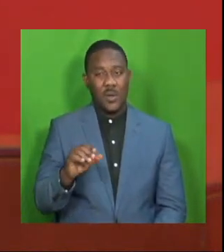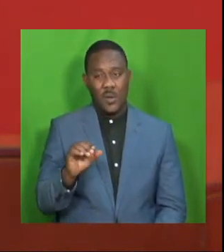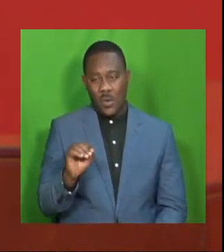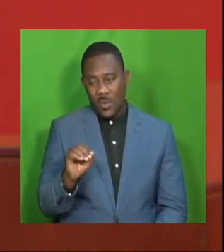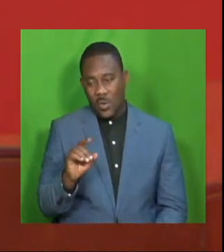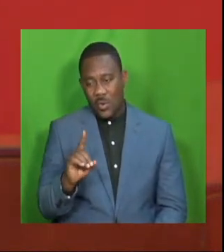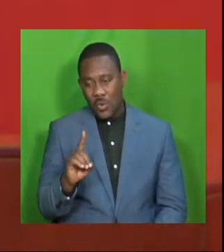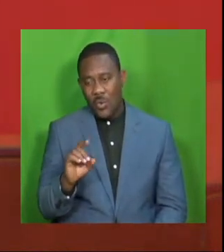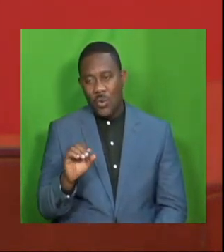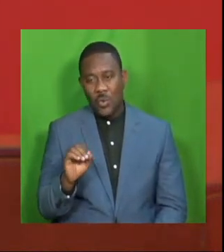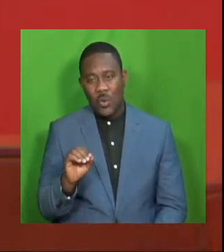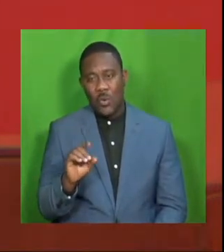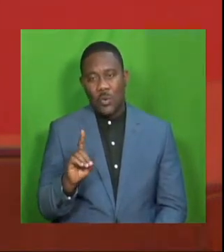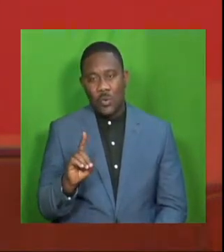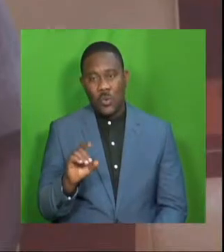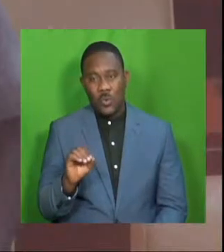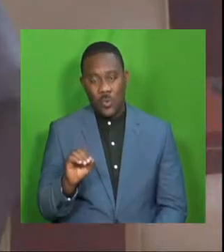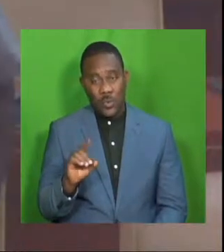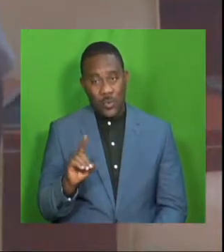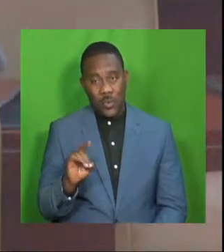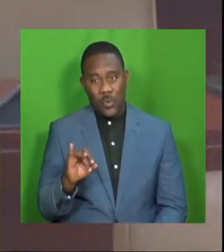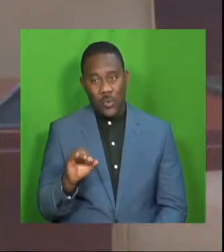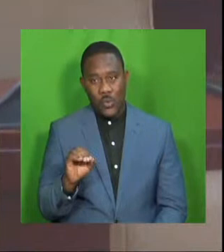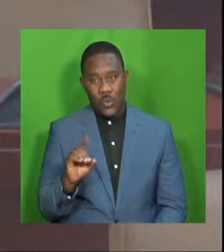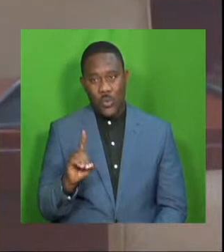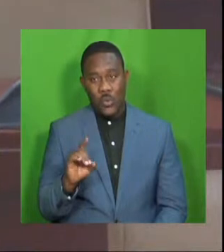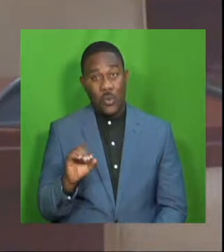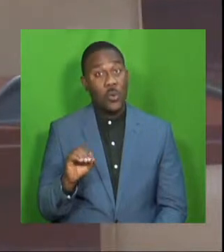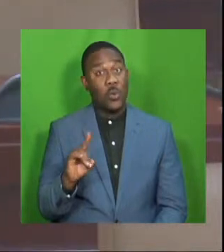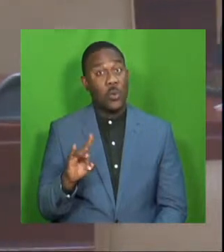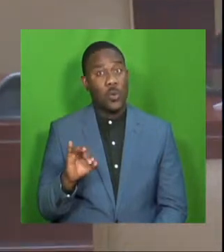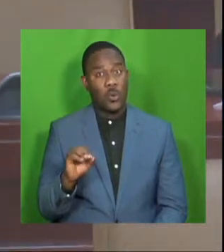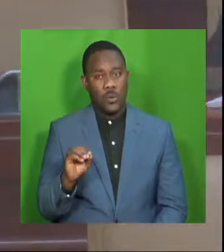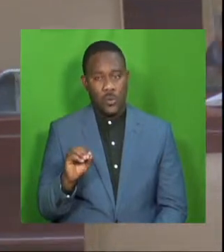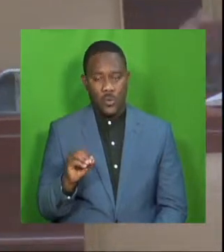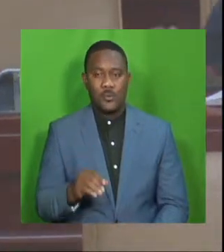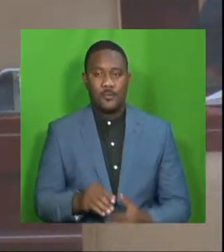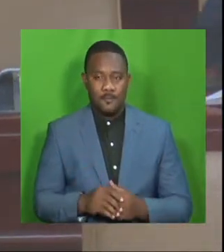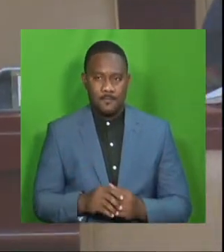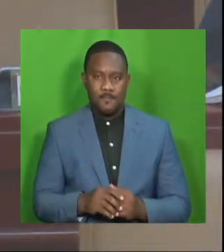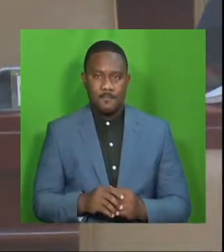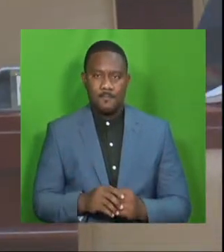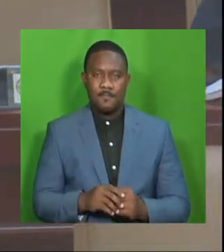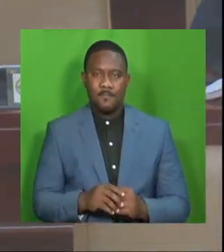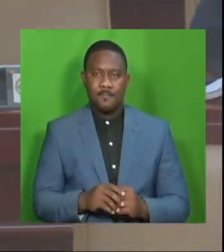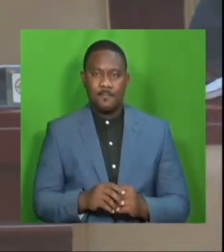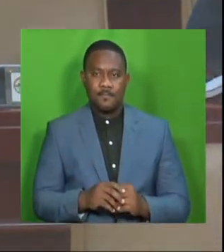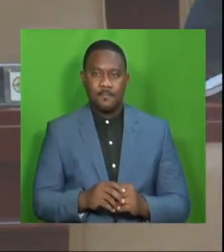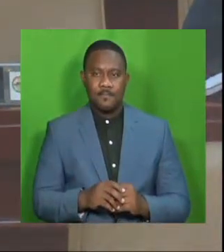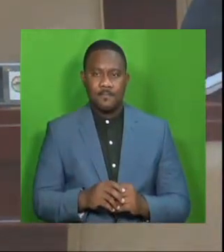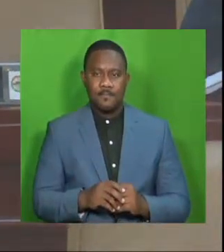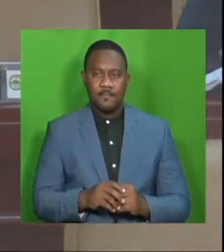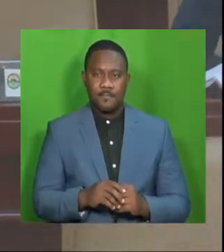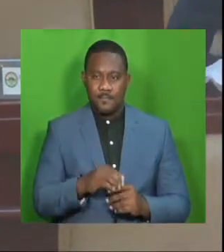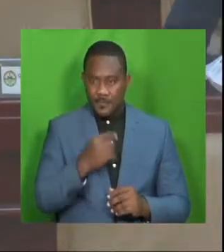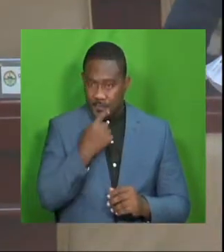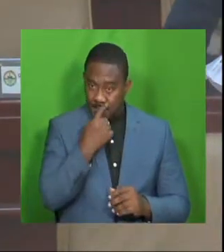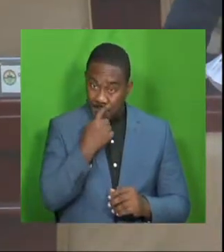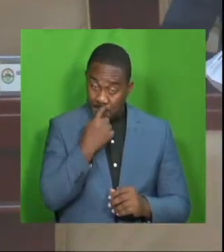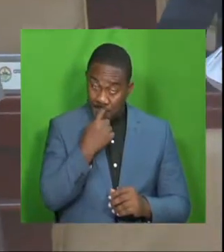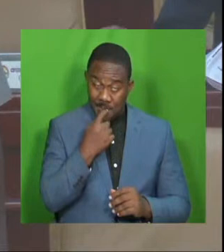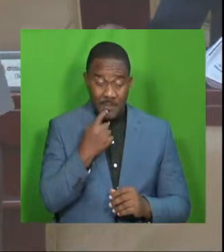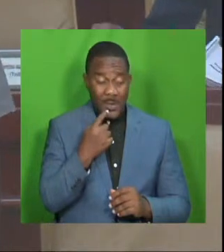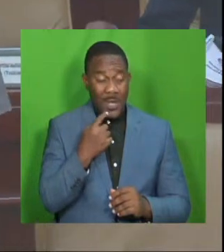Right Honorable Speaker, thank you very much. And let me say that this is very important for